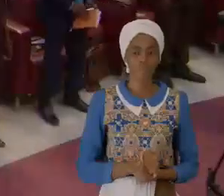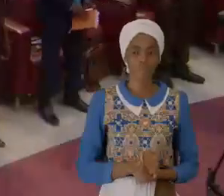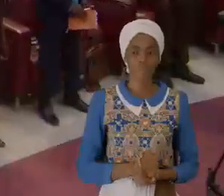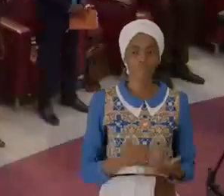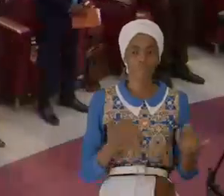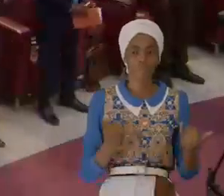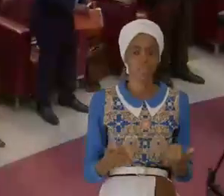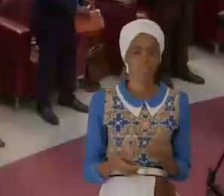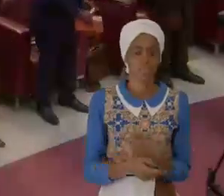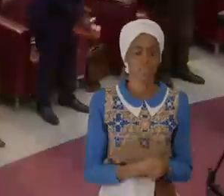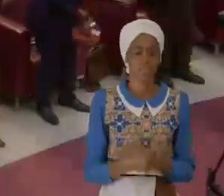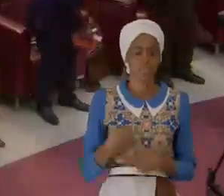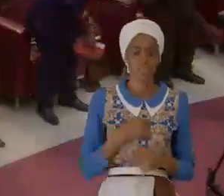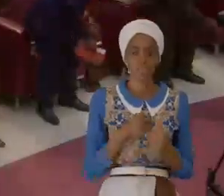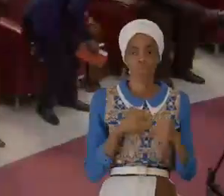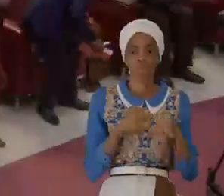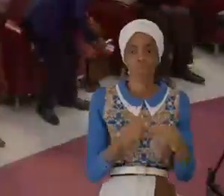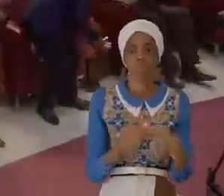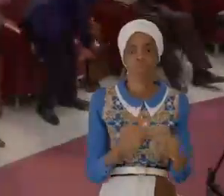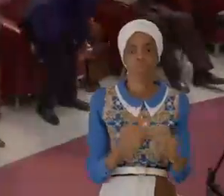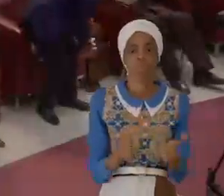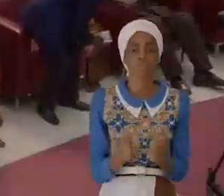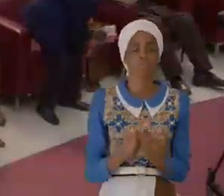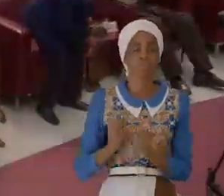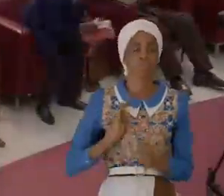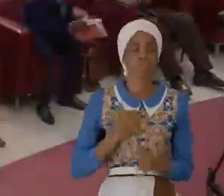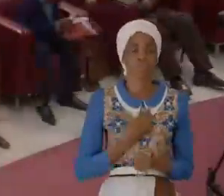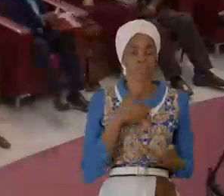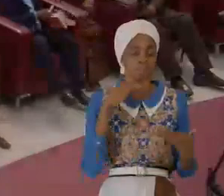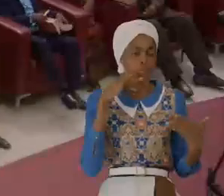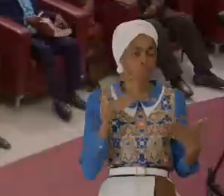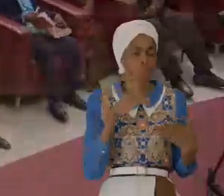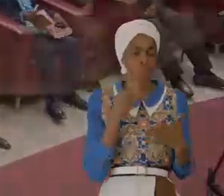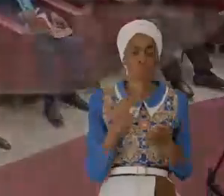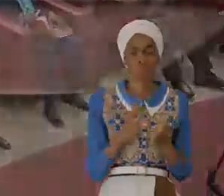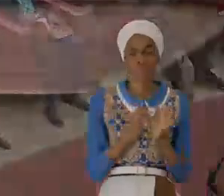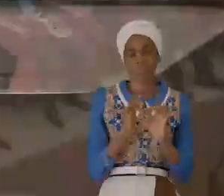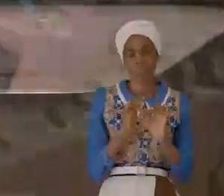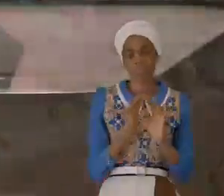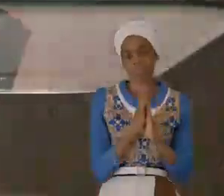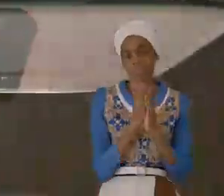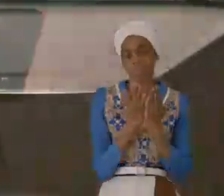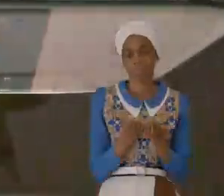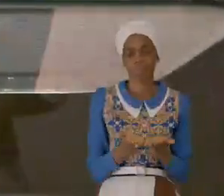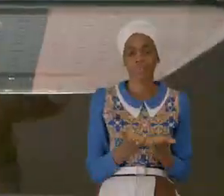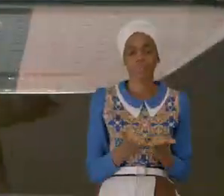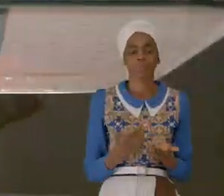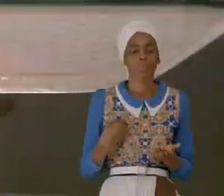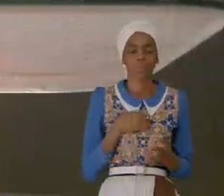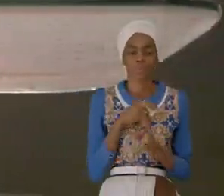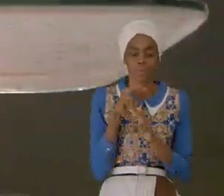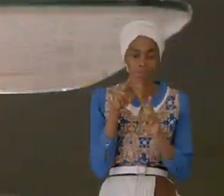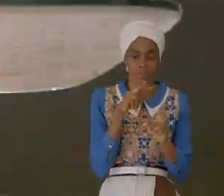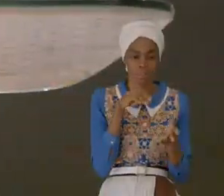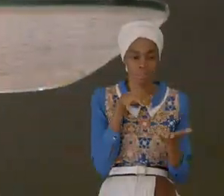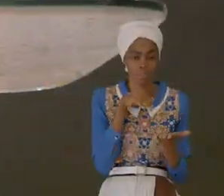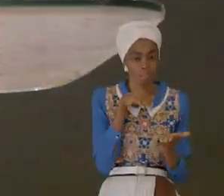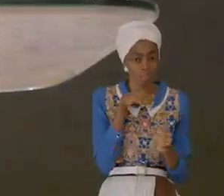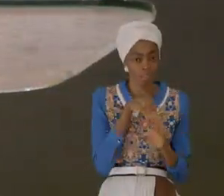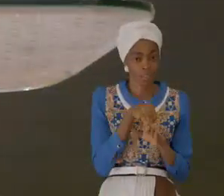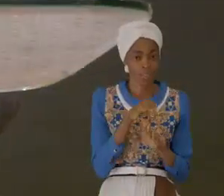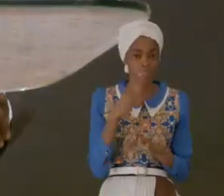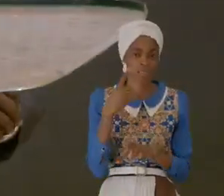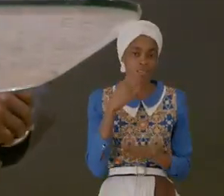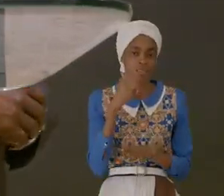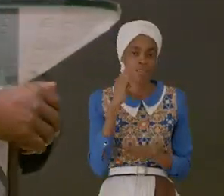Today we're continuing with our study of the scriptures, and we're looking at Galatians chapter